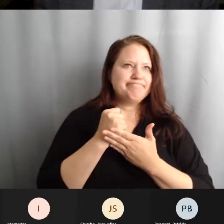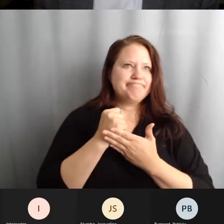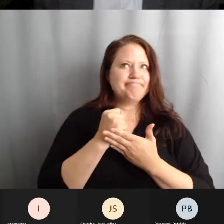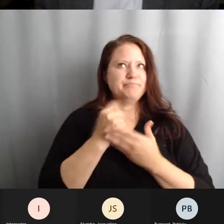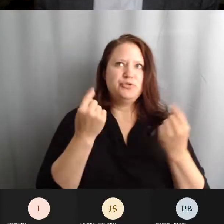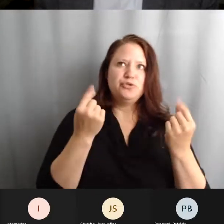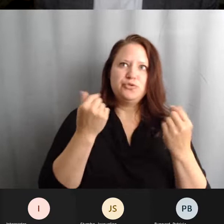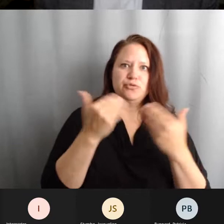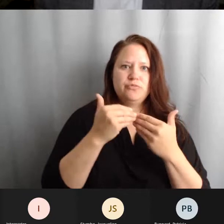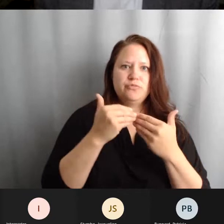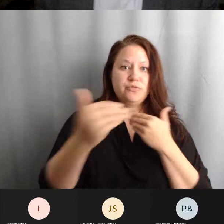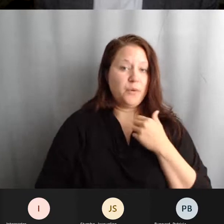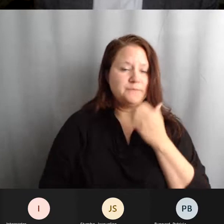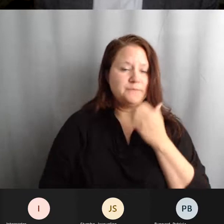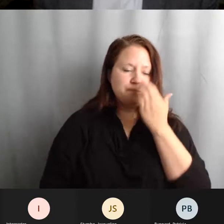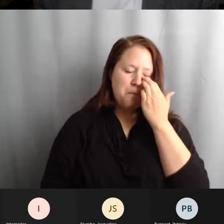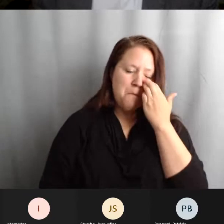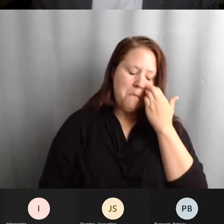forward.